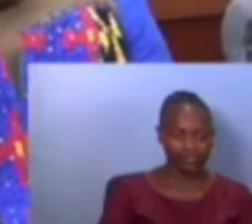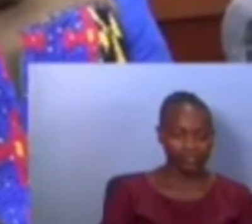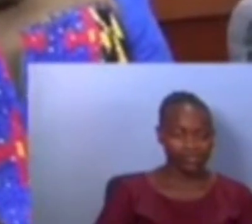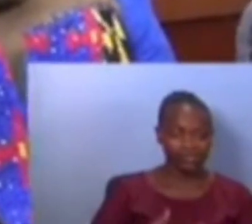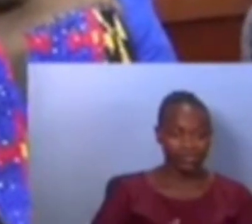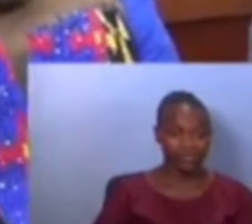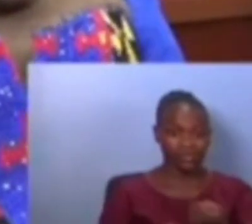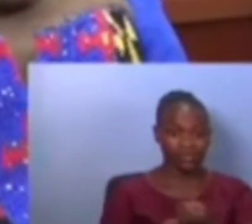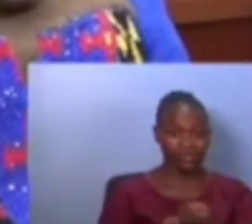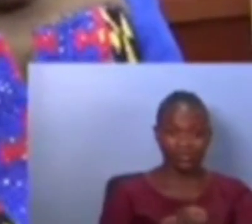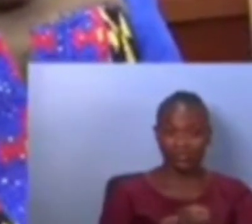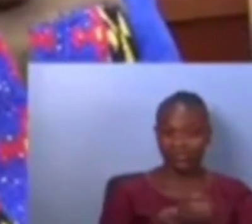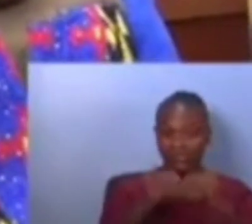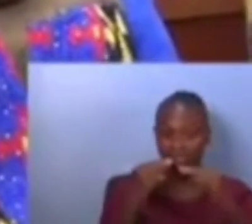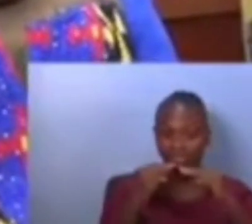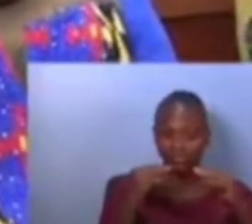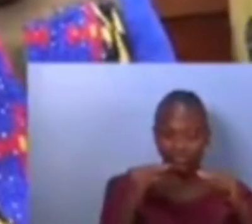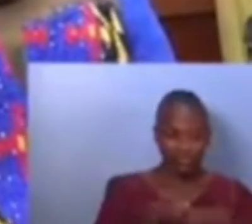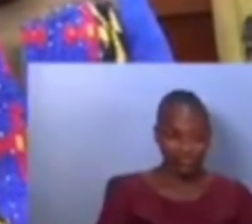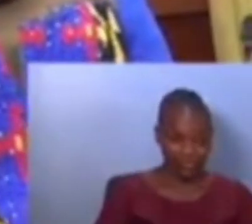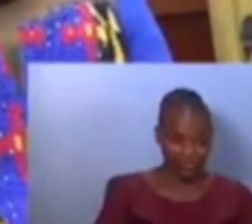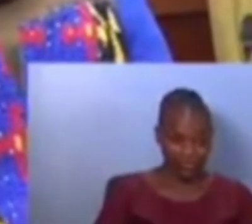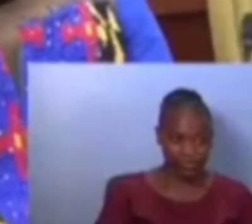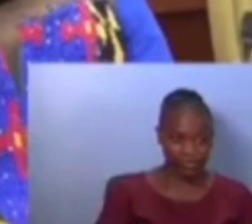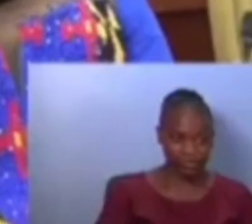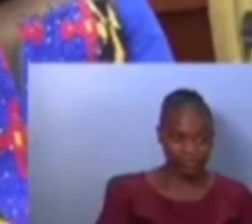second the motion. Mr. Chairman,